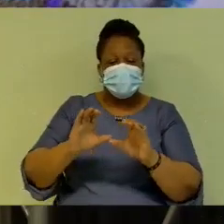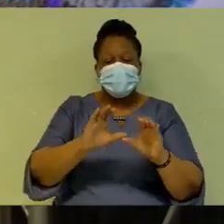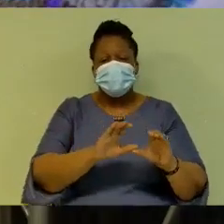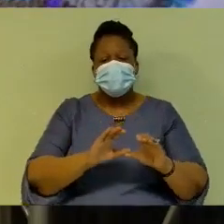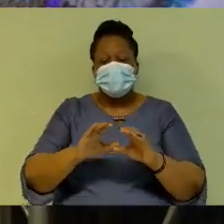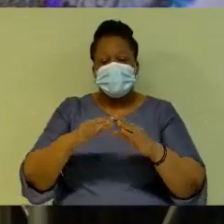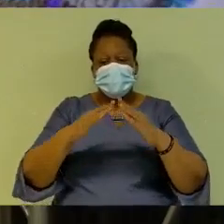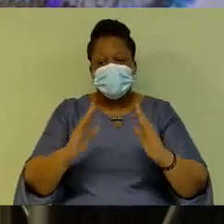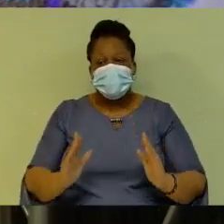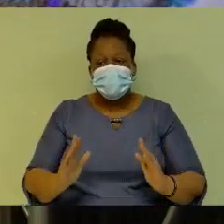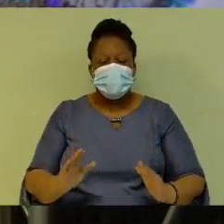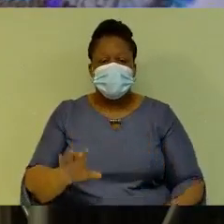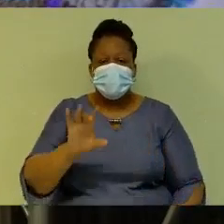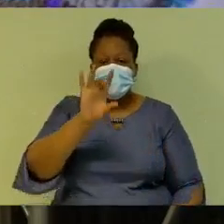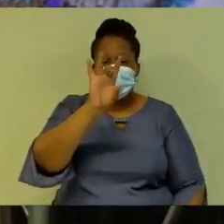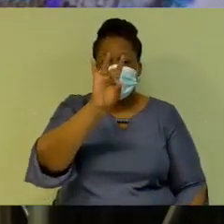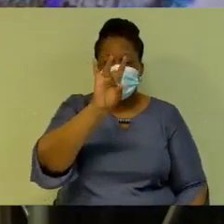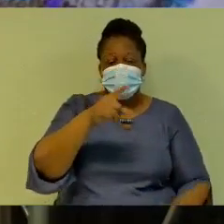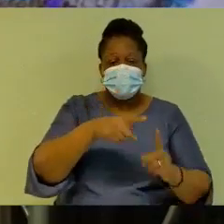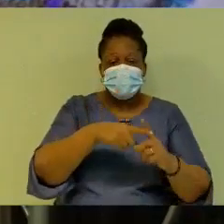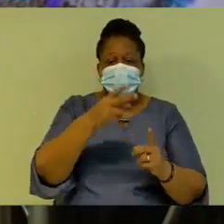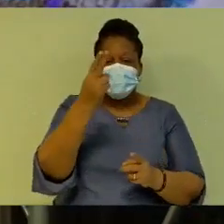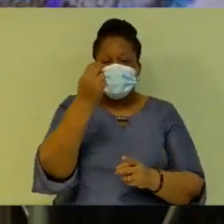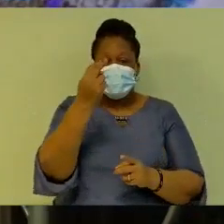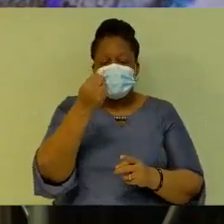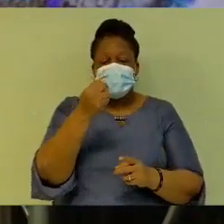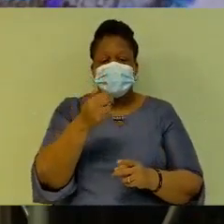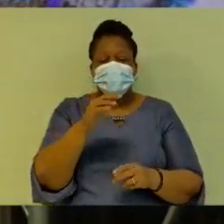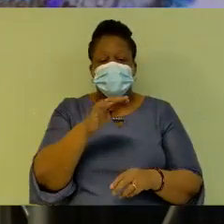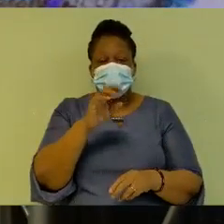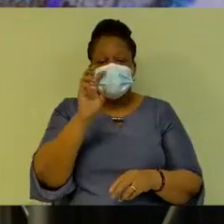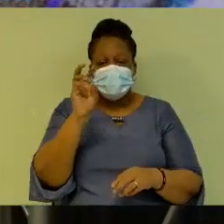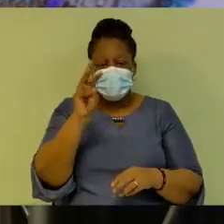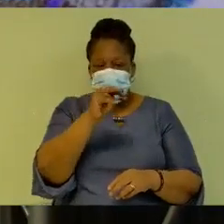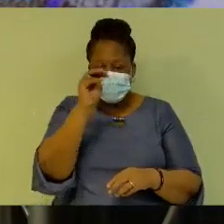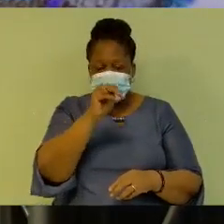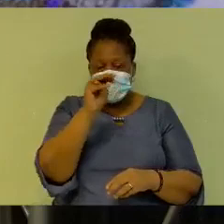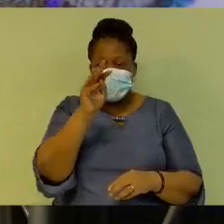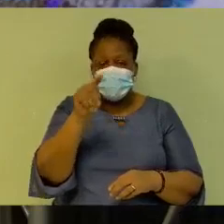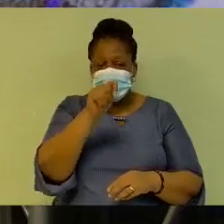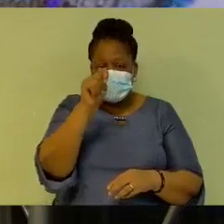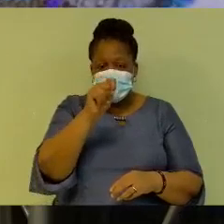a.m. to 12 noon on Mondays, Tuesdays, and Wednesdays.